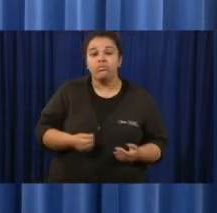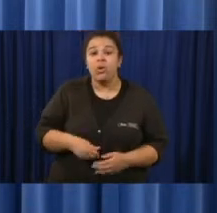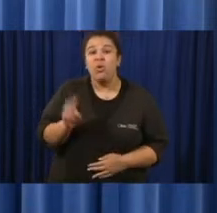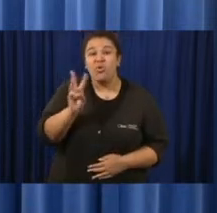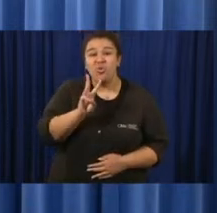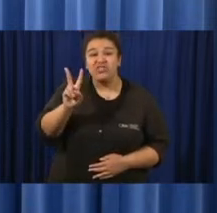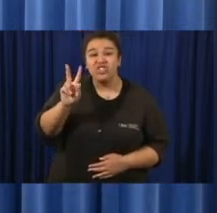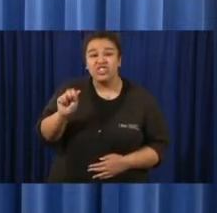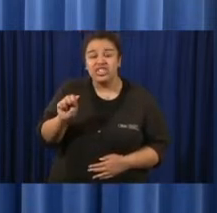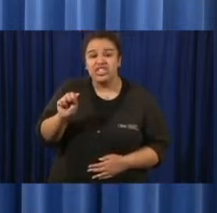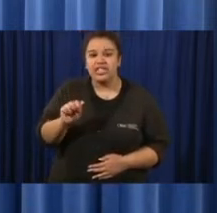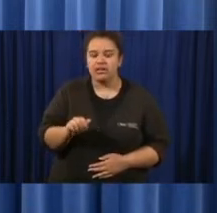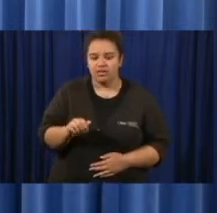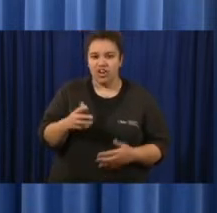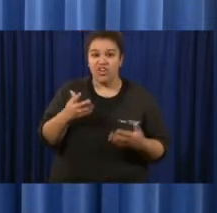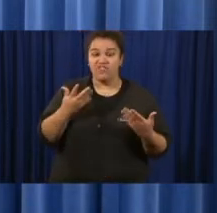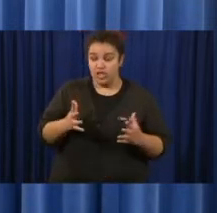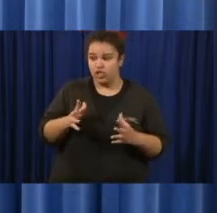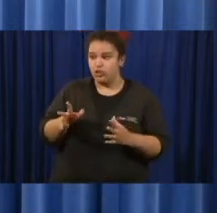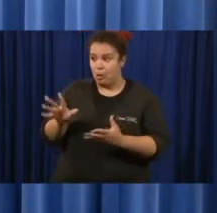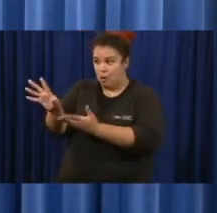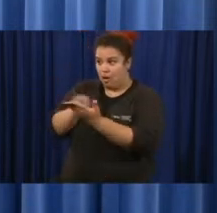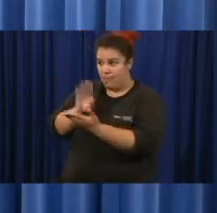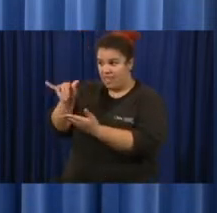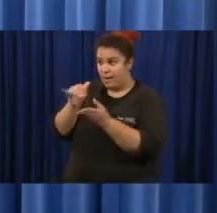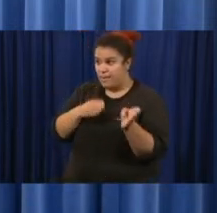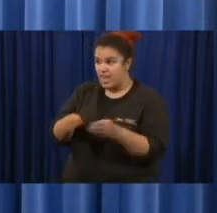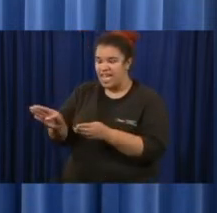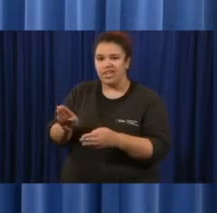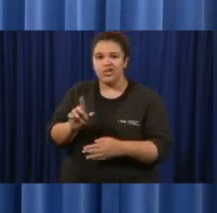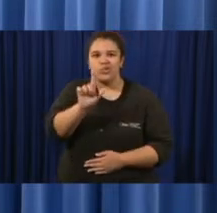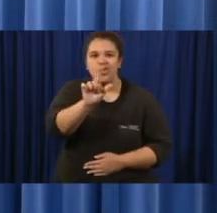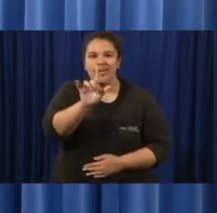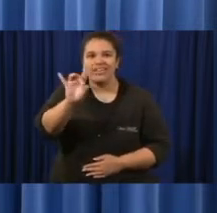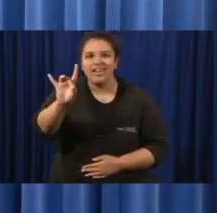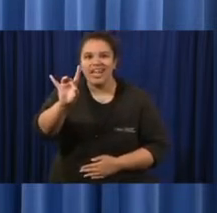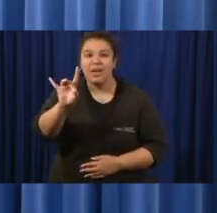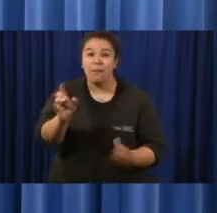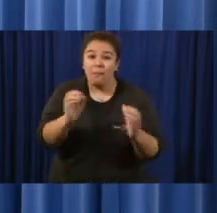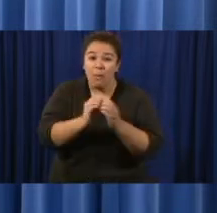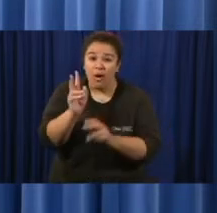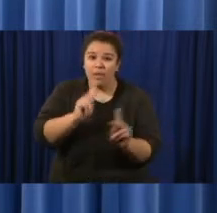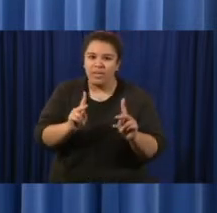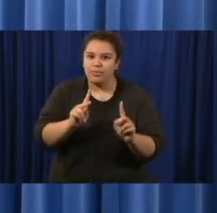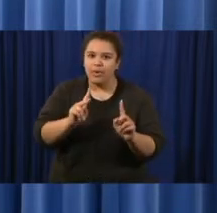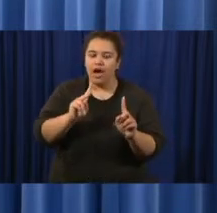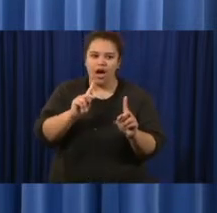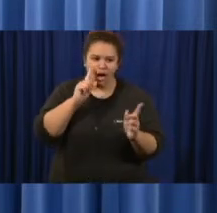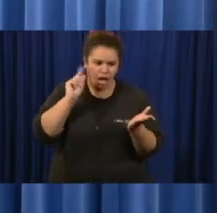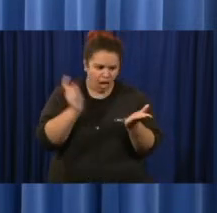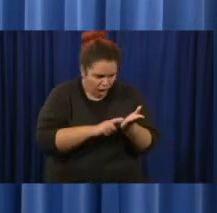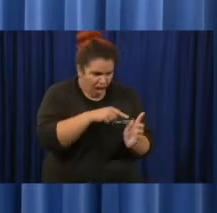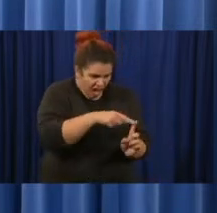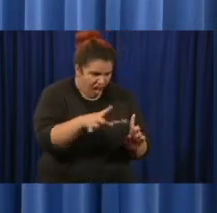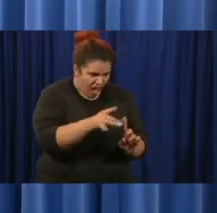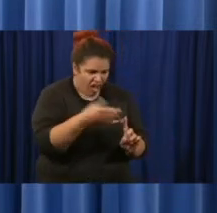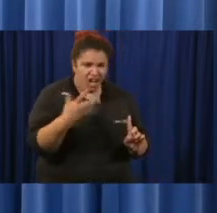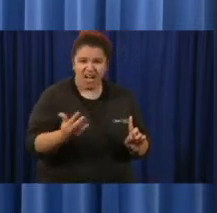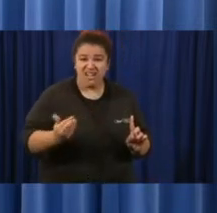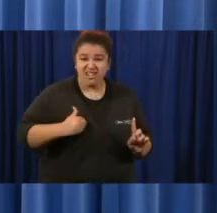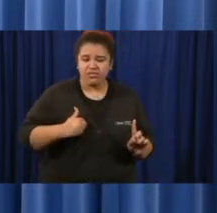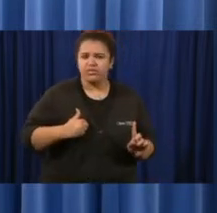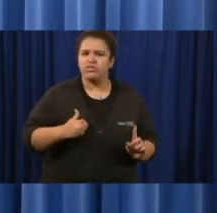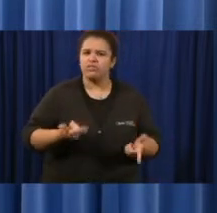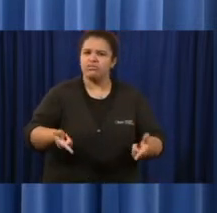virus was through this action. So why isn't Ohio doing something like that? We're going to test as much in